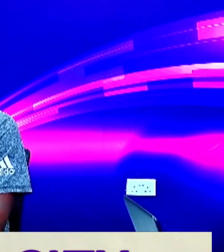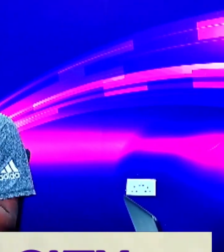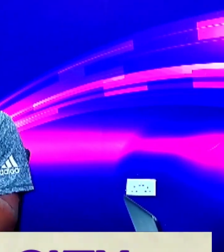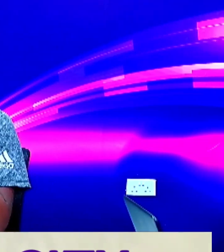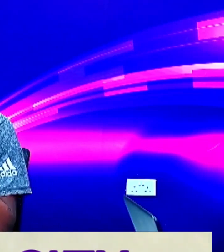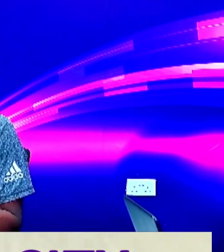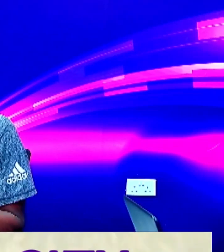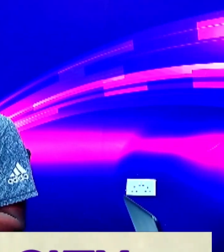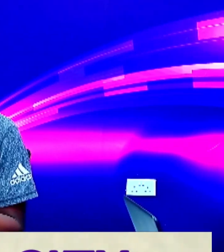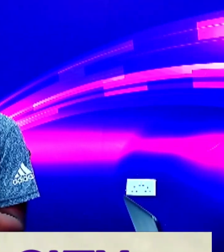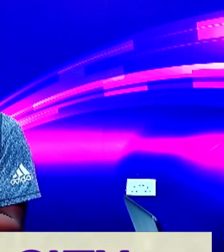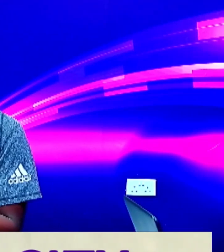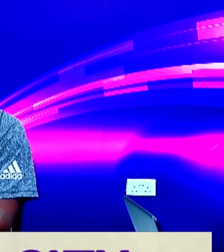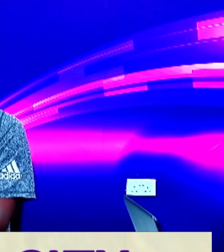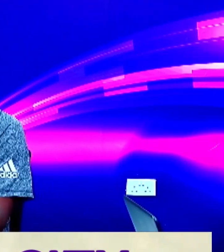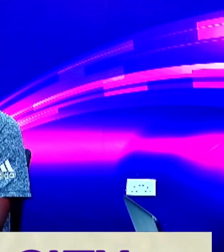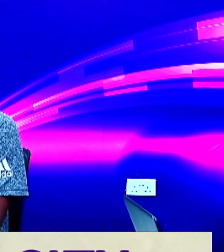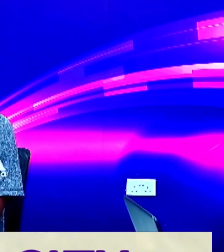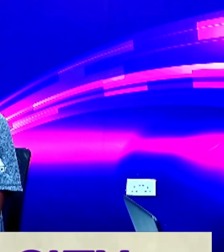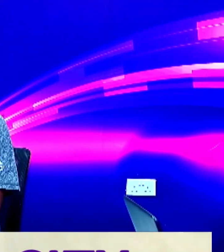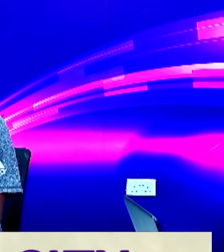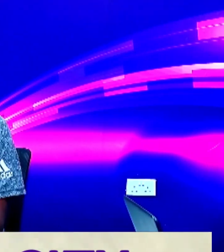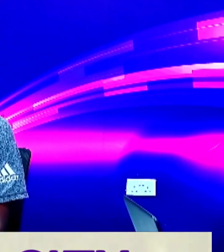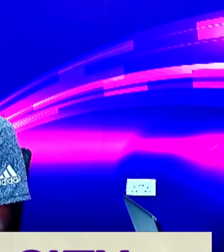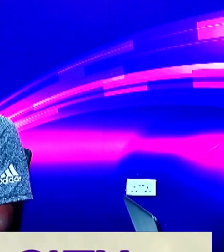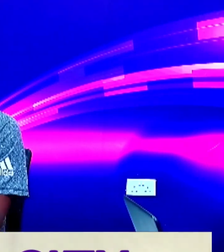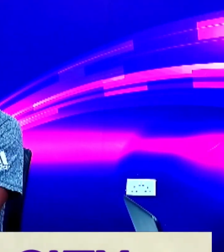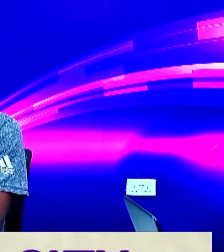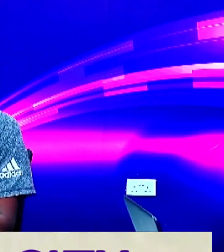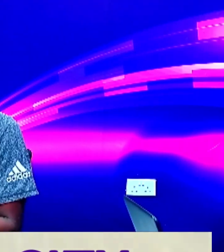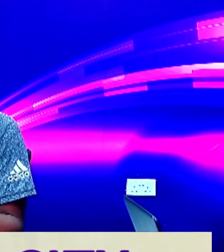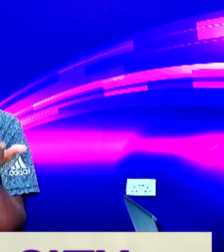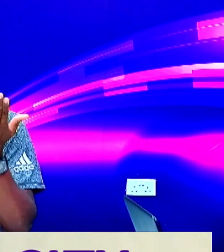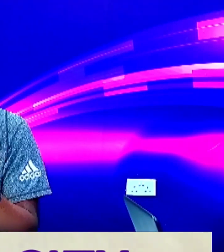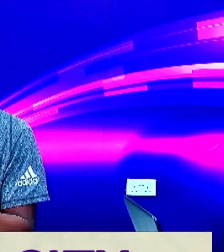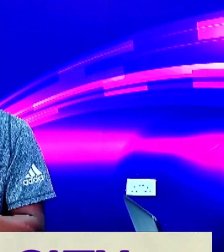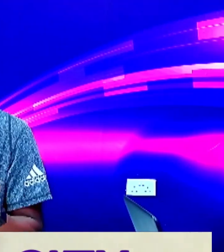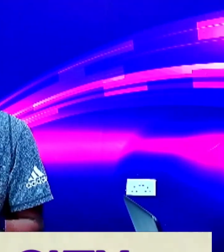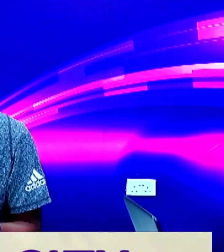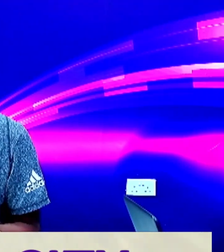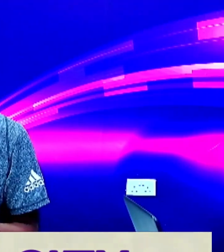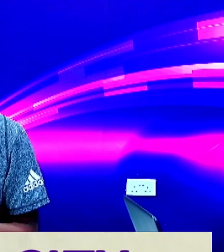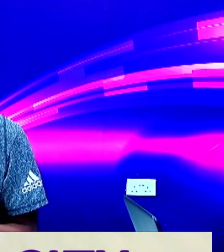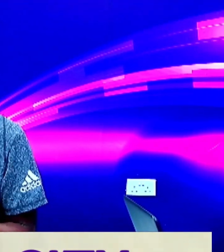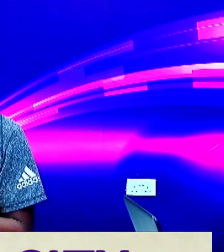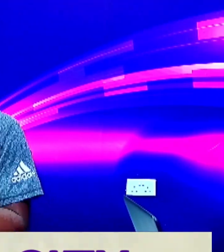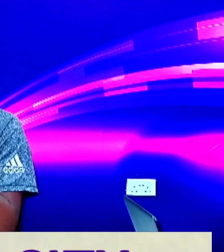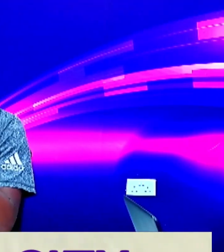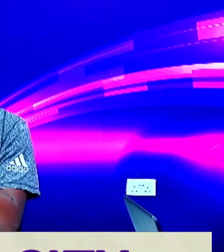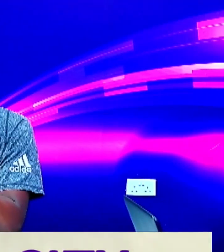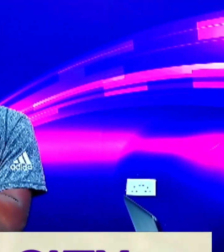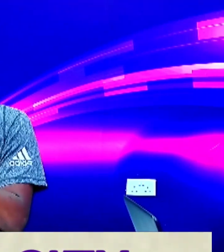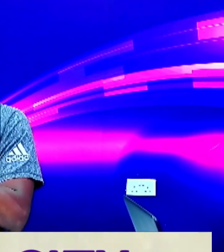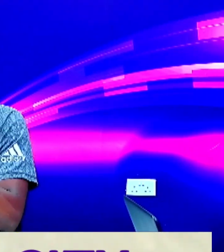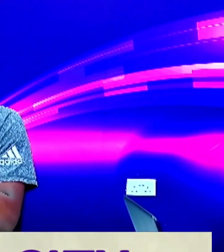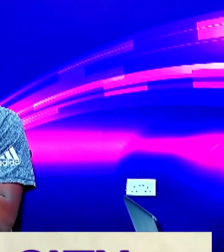done a lot of signing, a lot of good players, perfect players. They have the numbers, but it hasn't